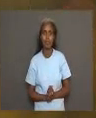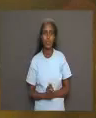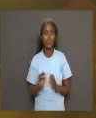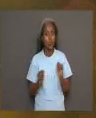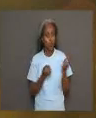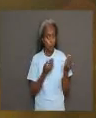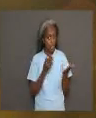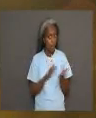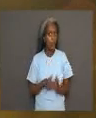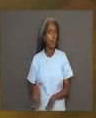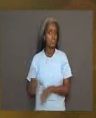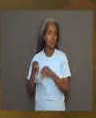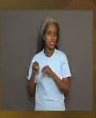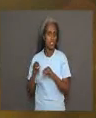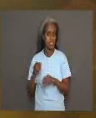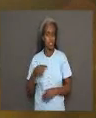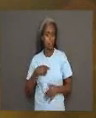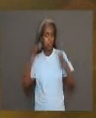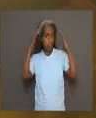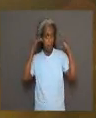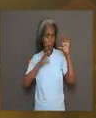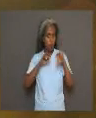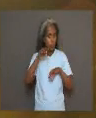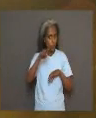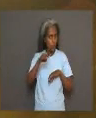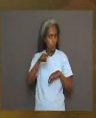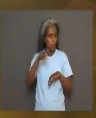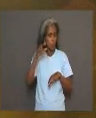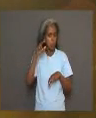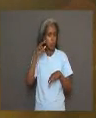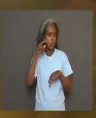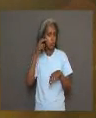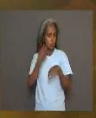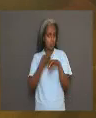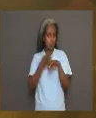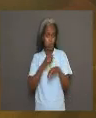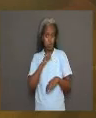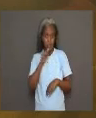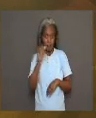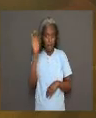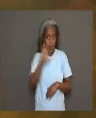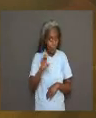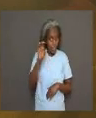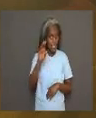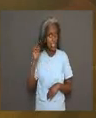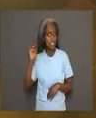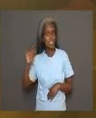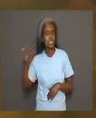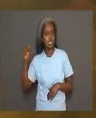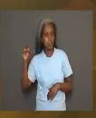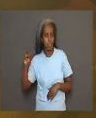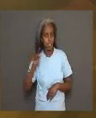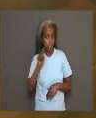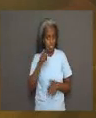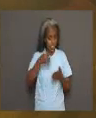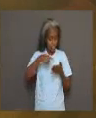Welcome back, students. I hope you had no trouble finding the mean. Let us check